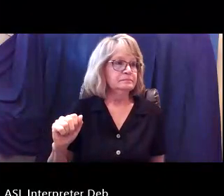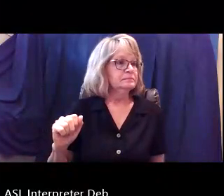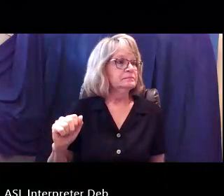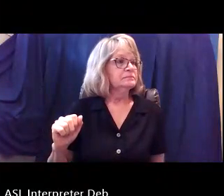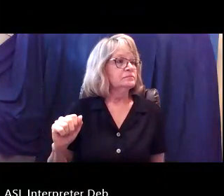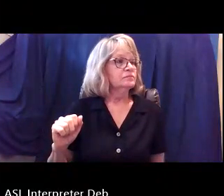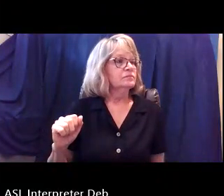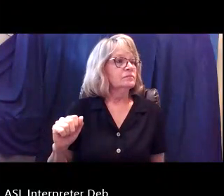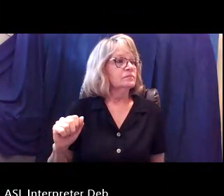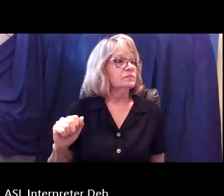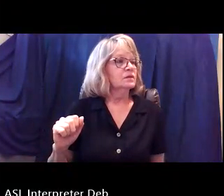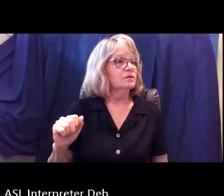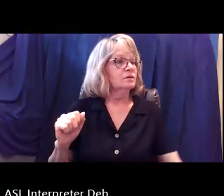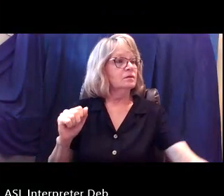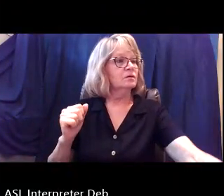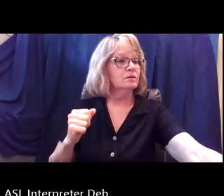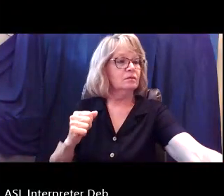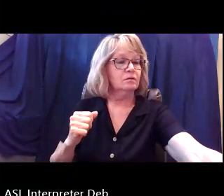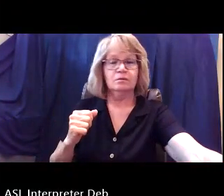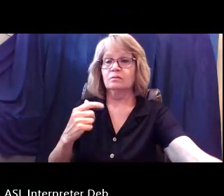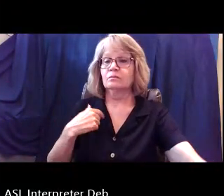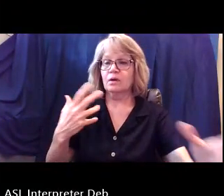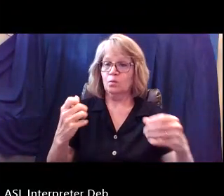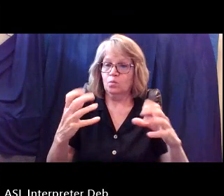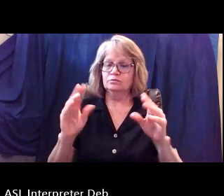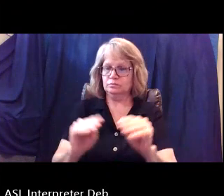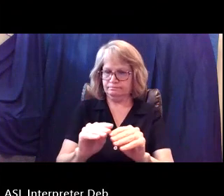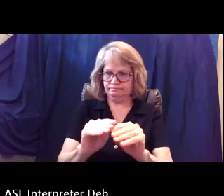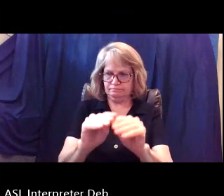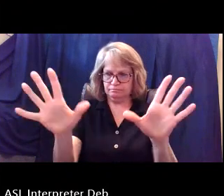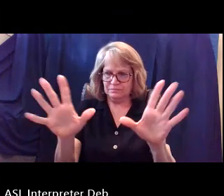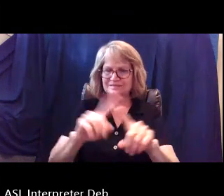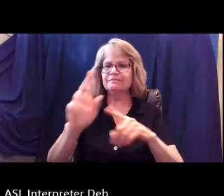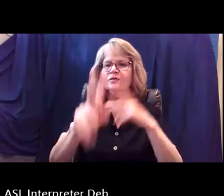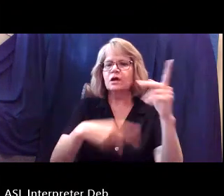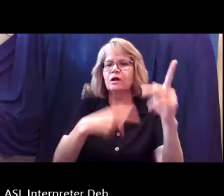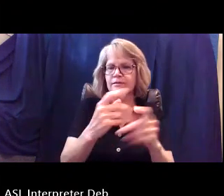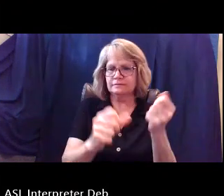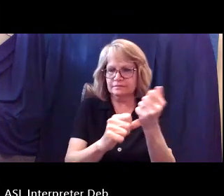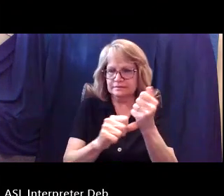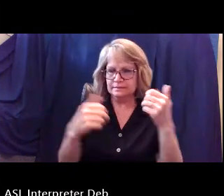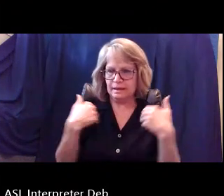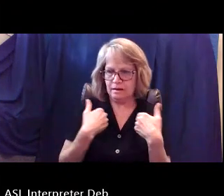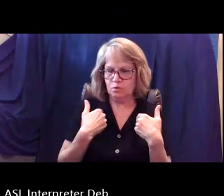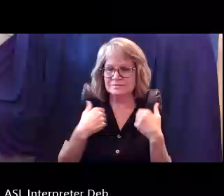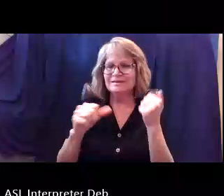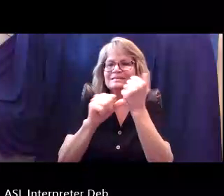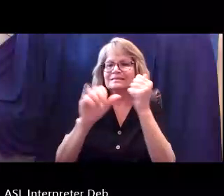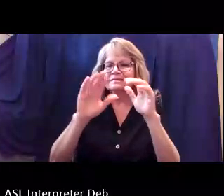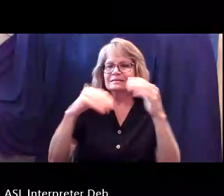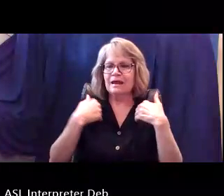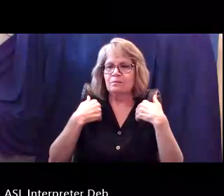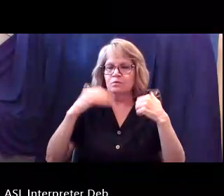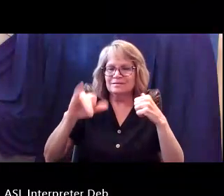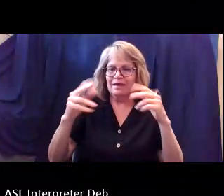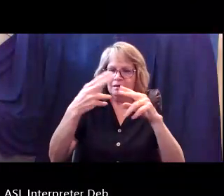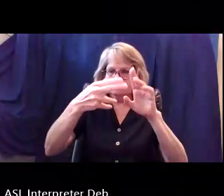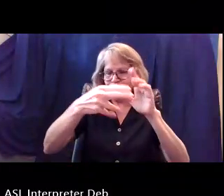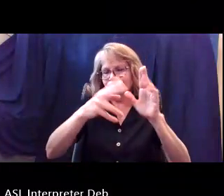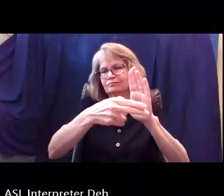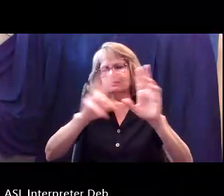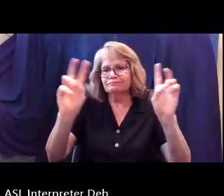And I want to provide a little clarity around the different types of assistance animals. Assistance animals is the umbrella term